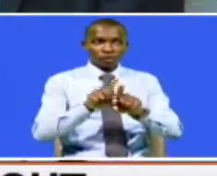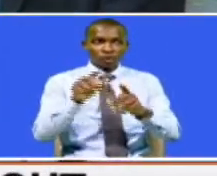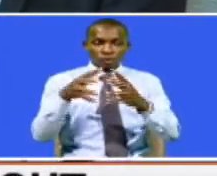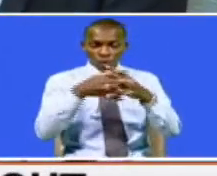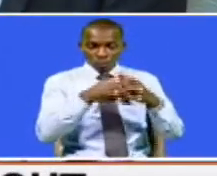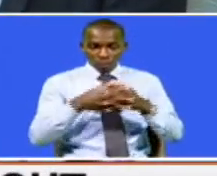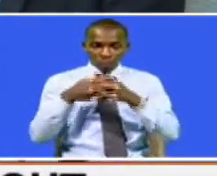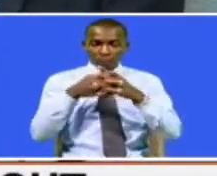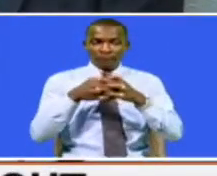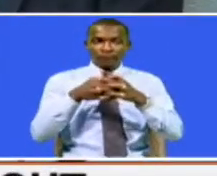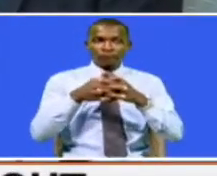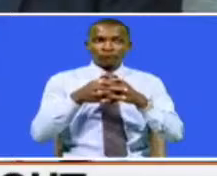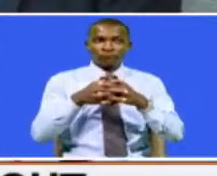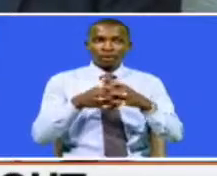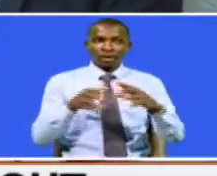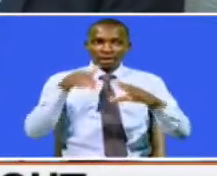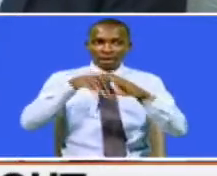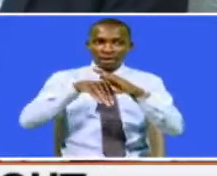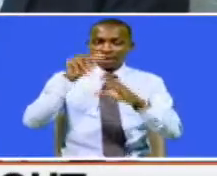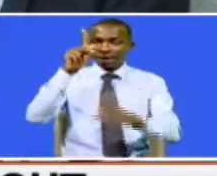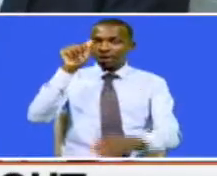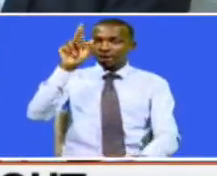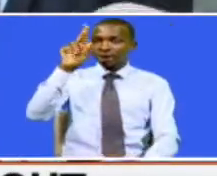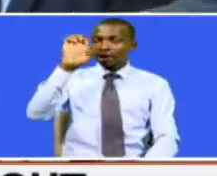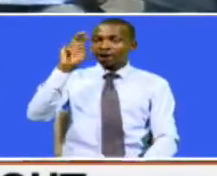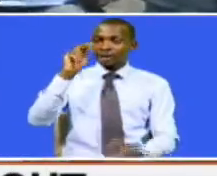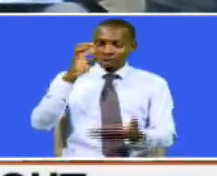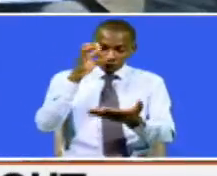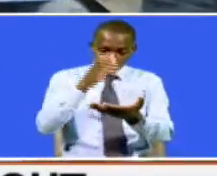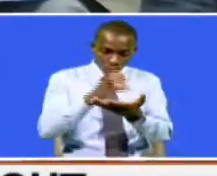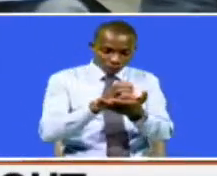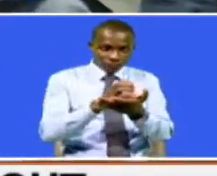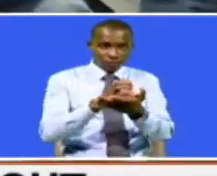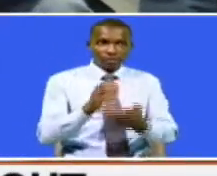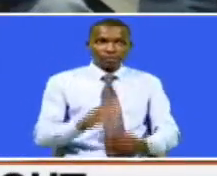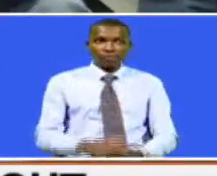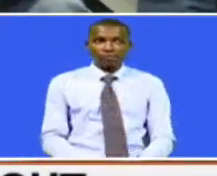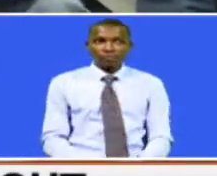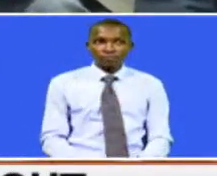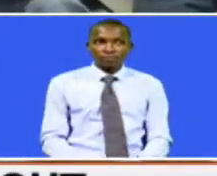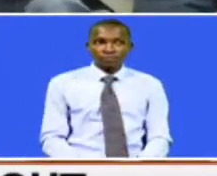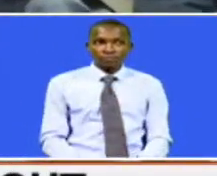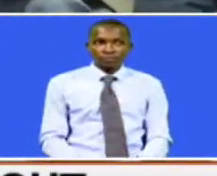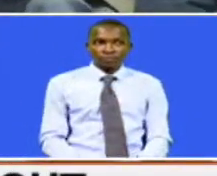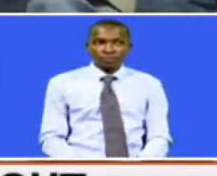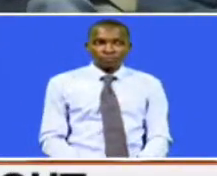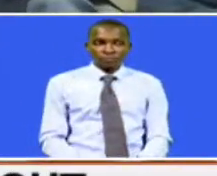Kenya, Meg Whitman, at the Karen office in Nairobi. Means welcome.